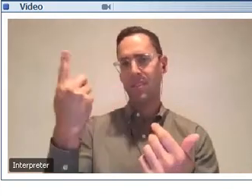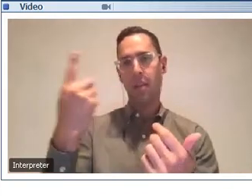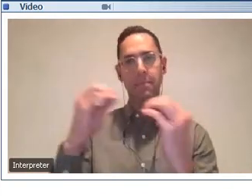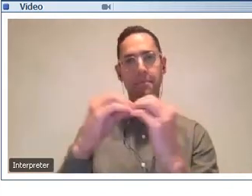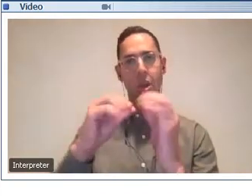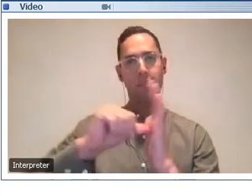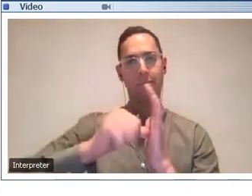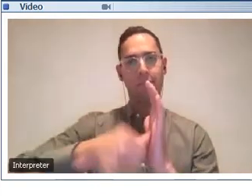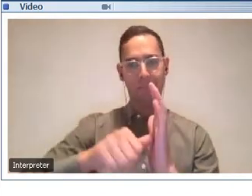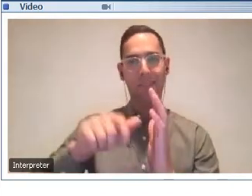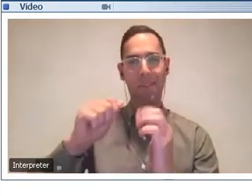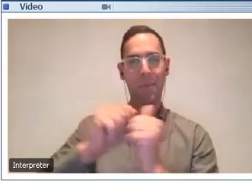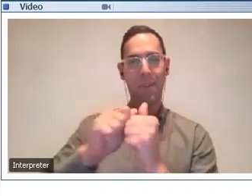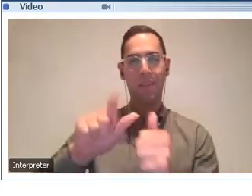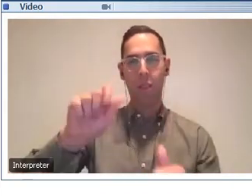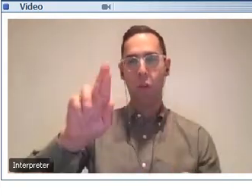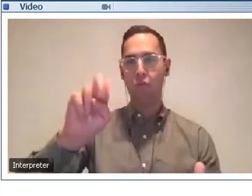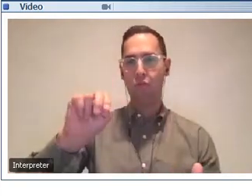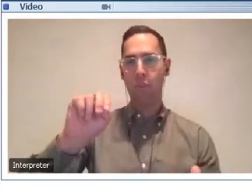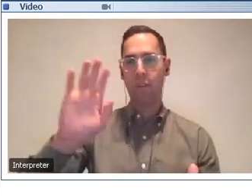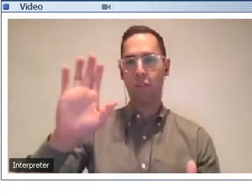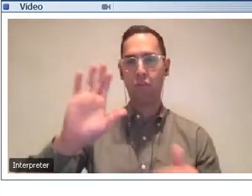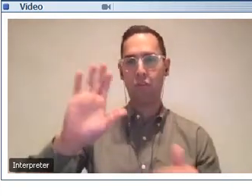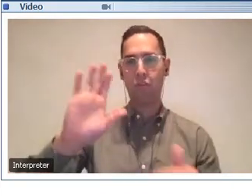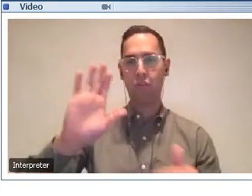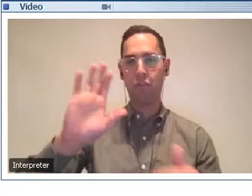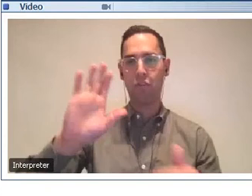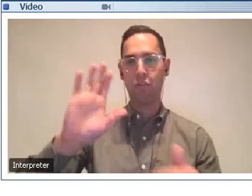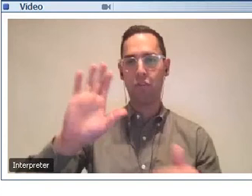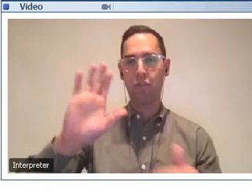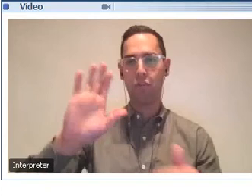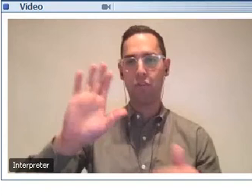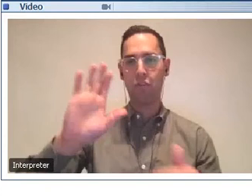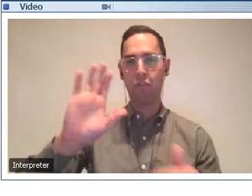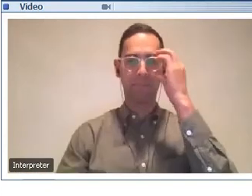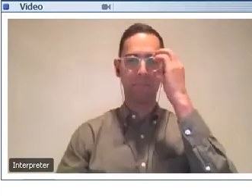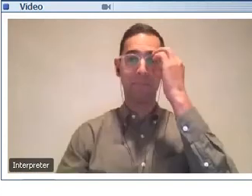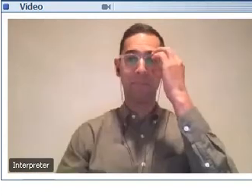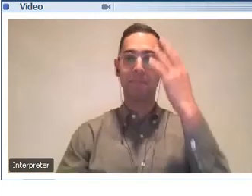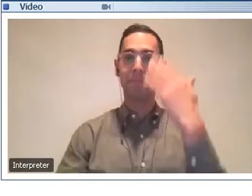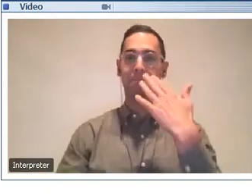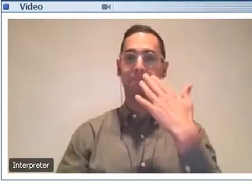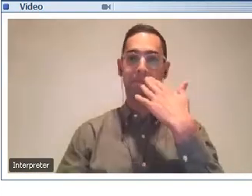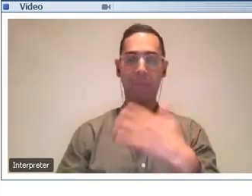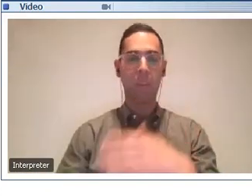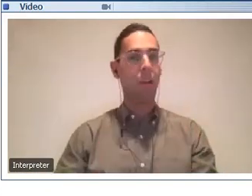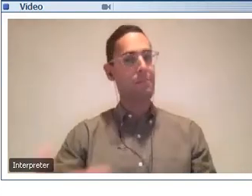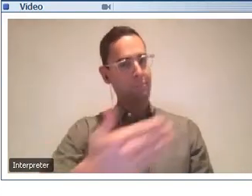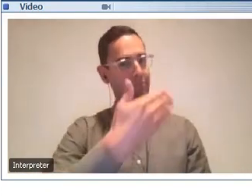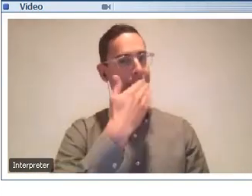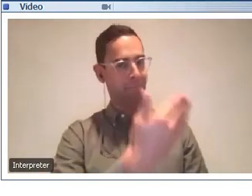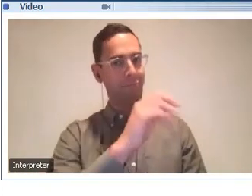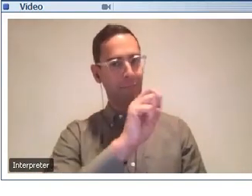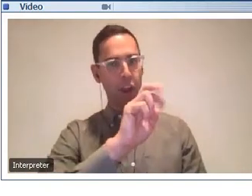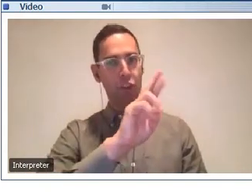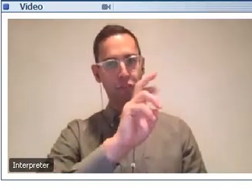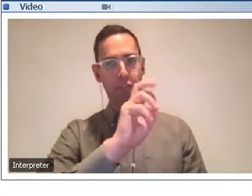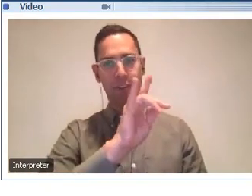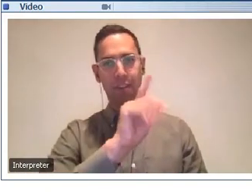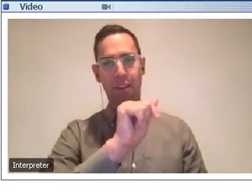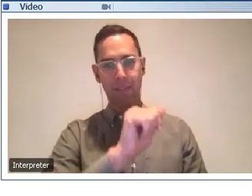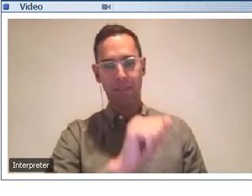the presentation. Thank you. Thank you so much, Erica. I am